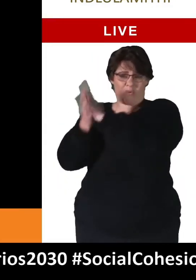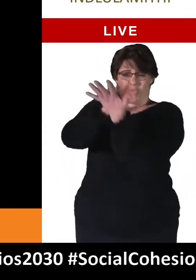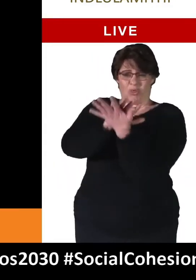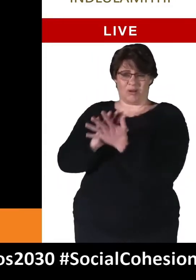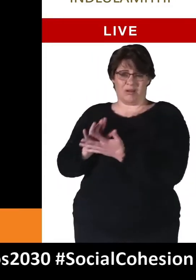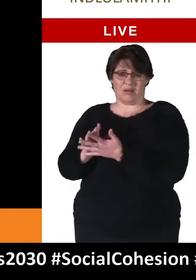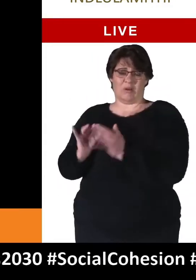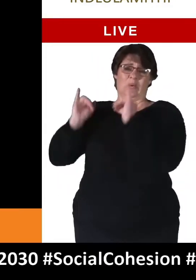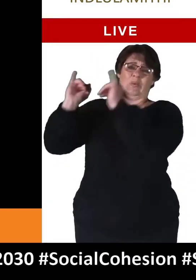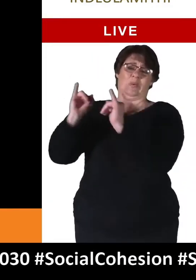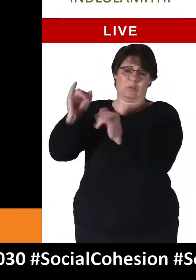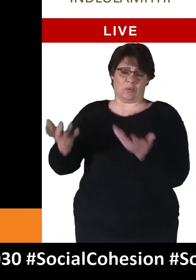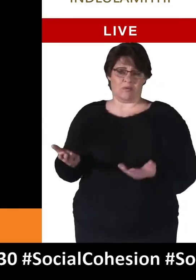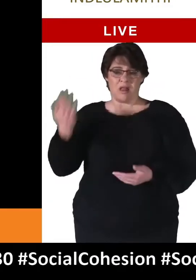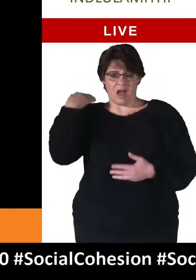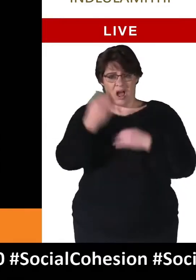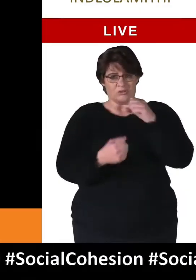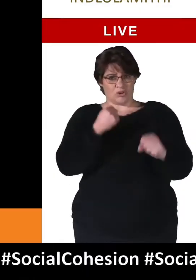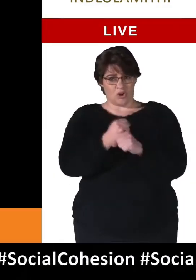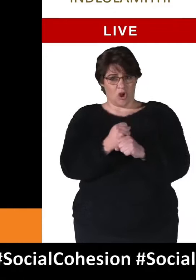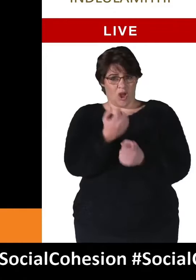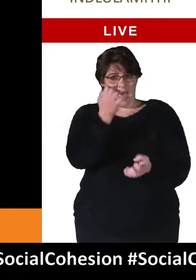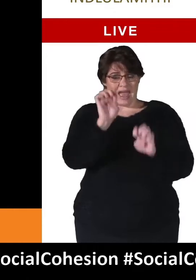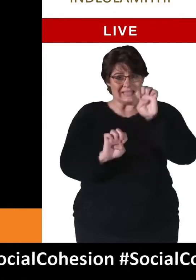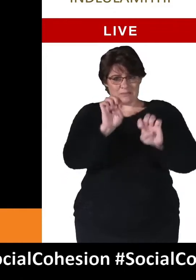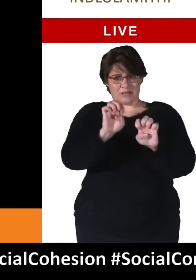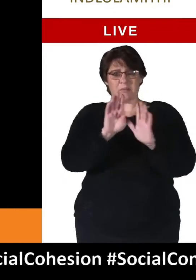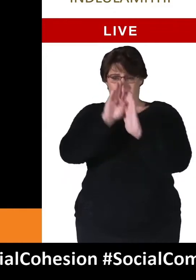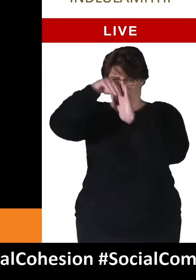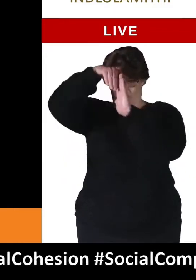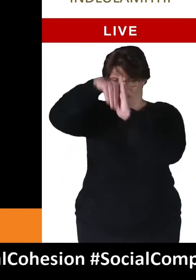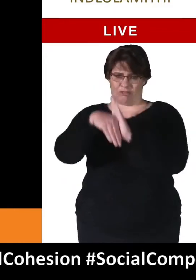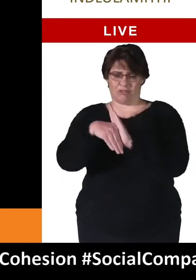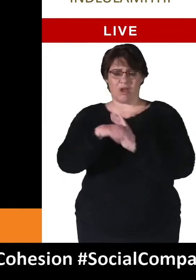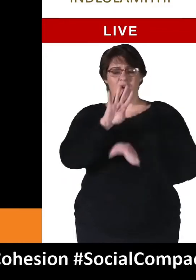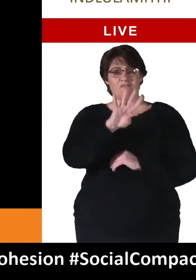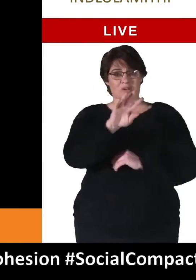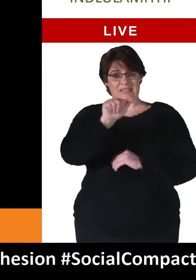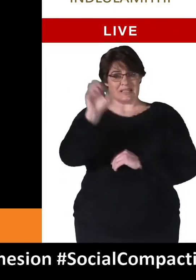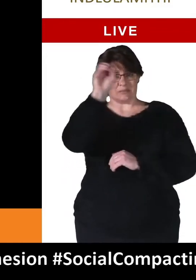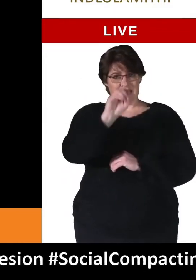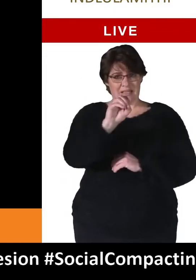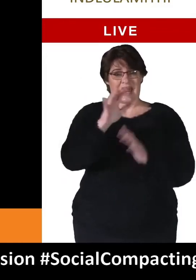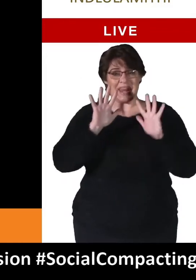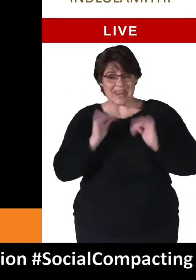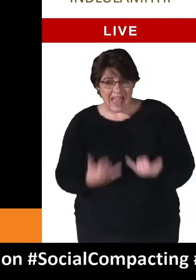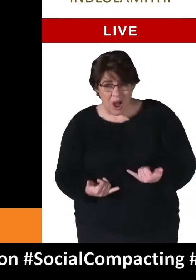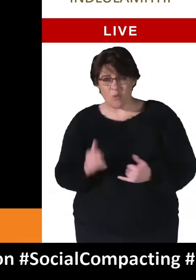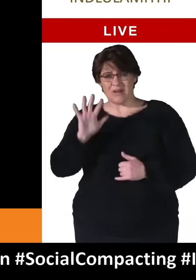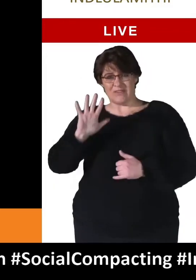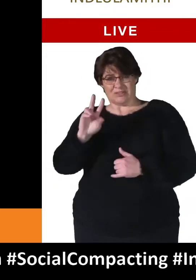to last year's assessment, this was quite a significant decline, from 46% to 52%.